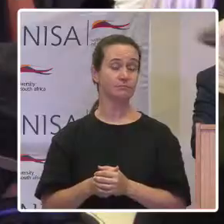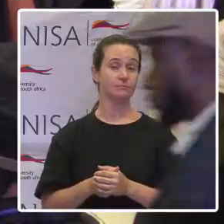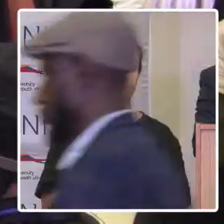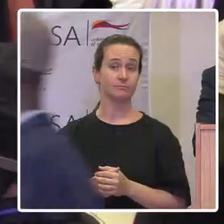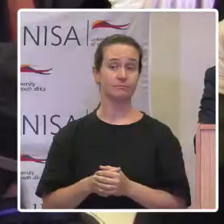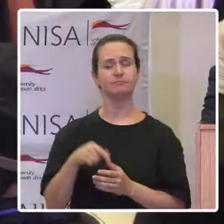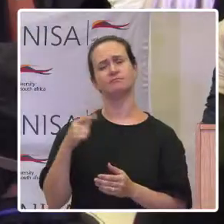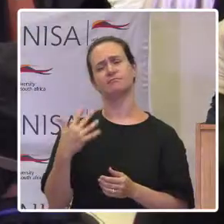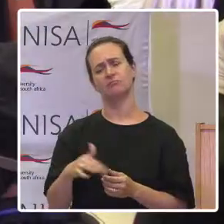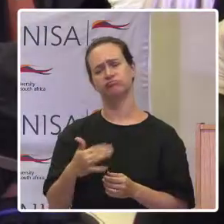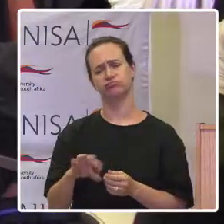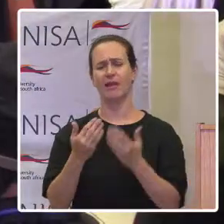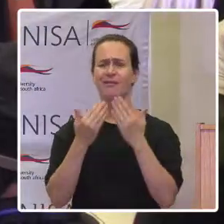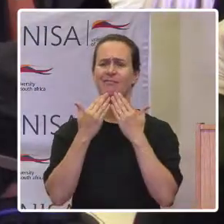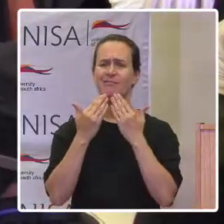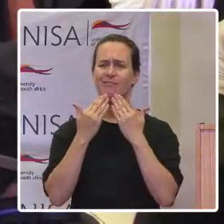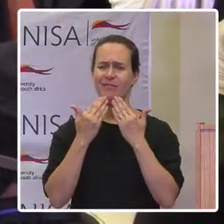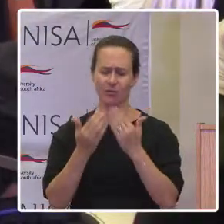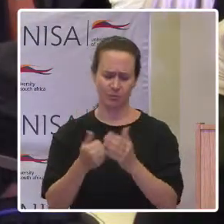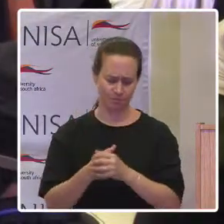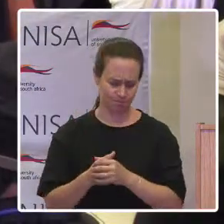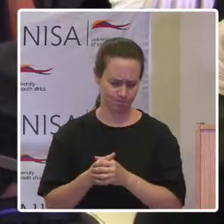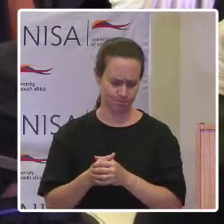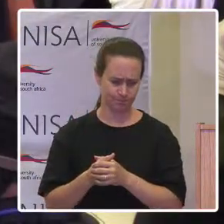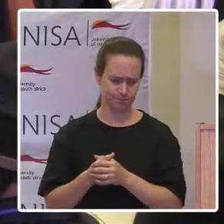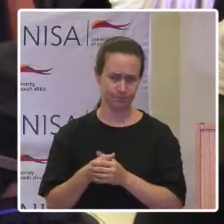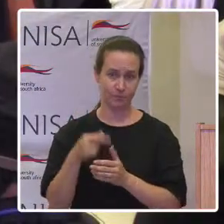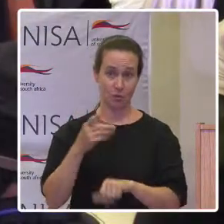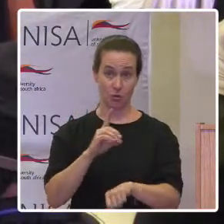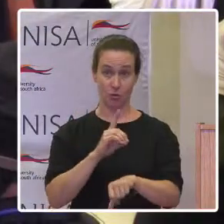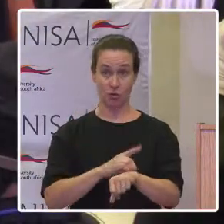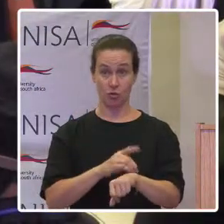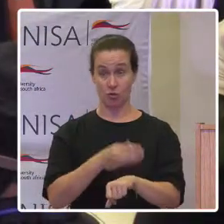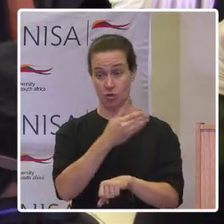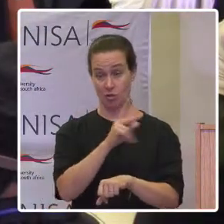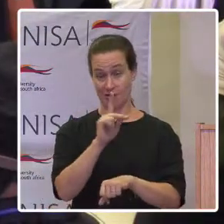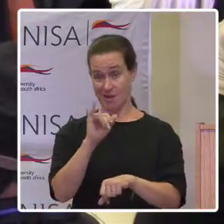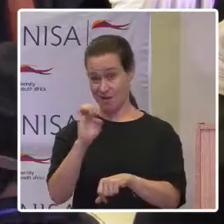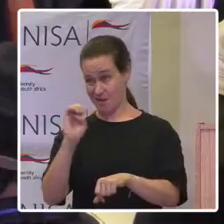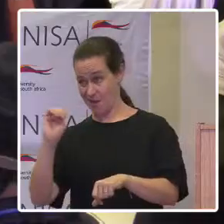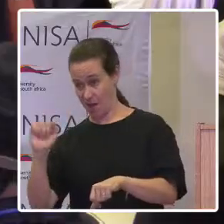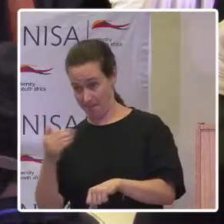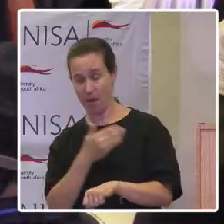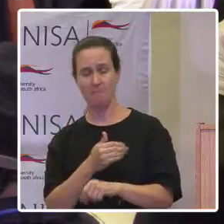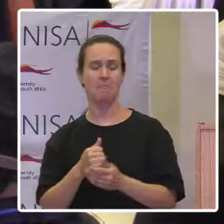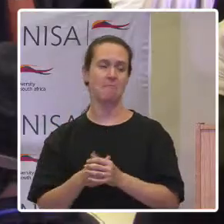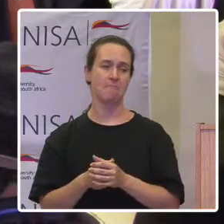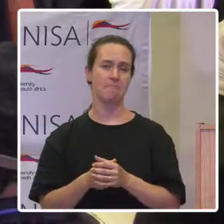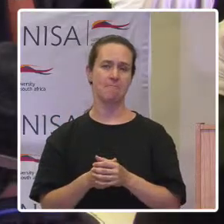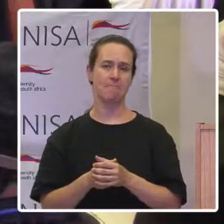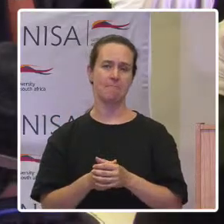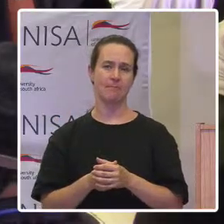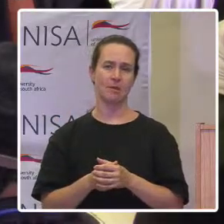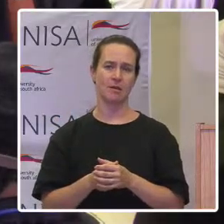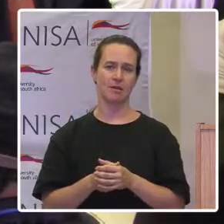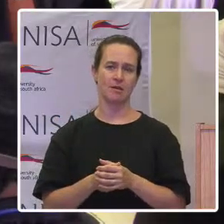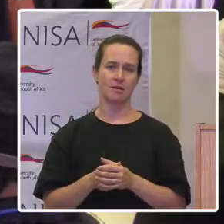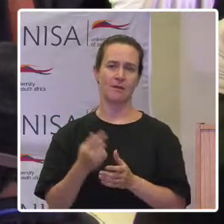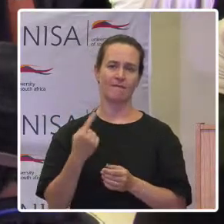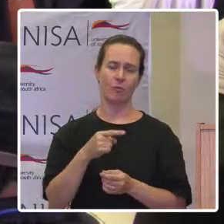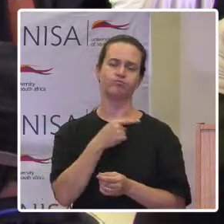Thank you very much for Dr. William Giema for a